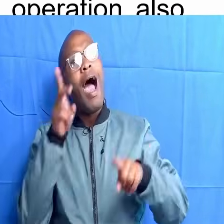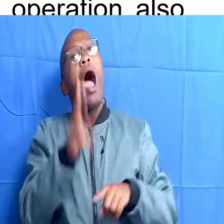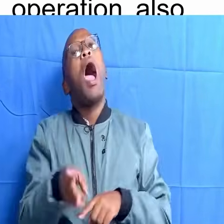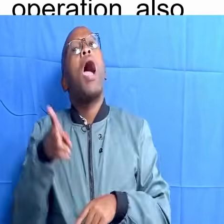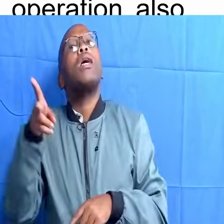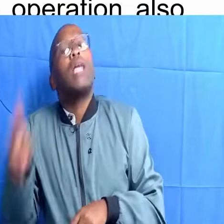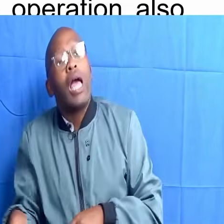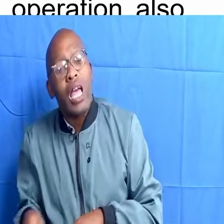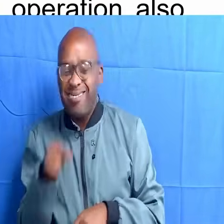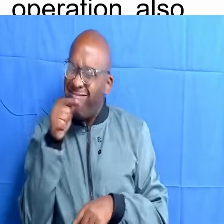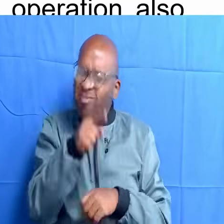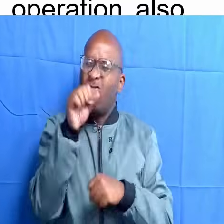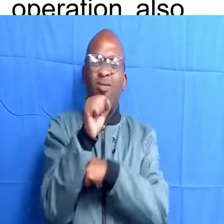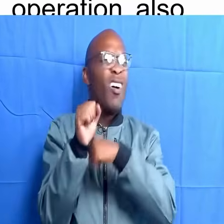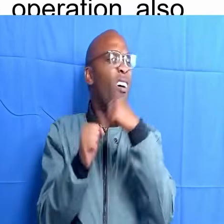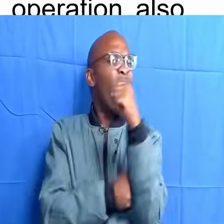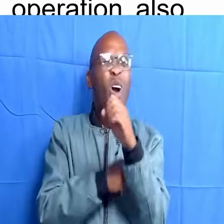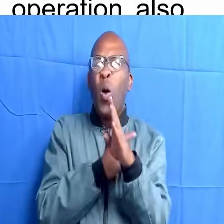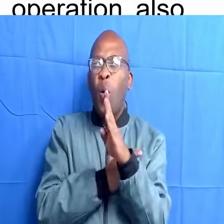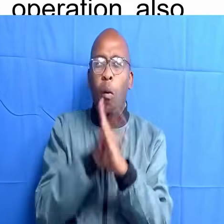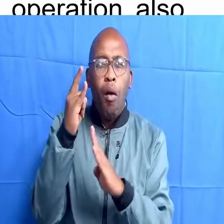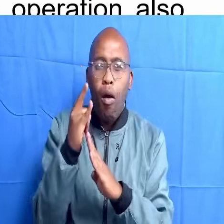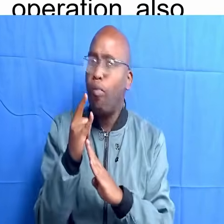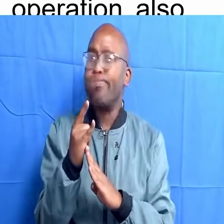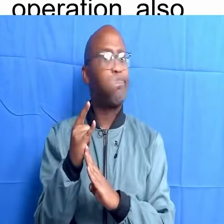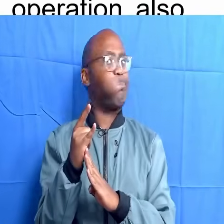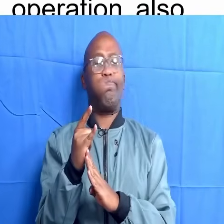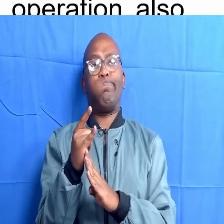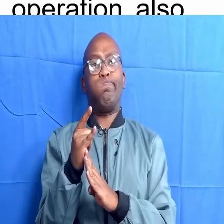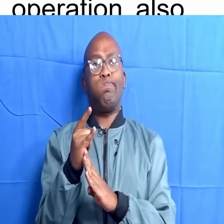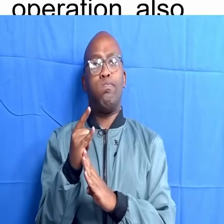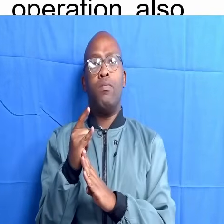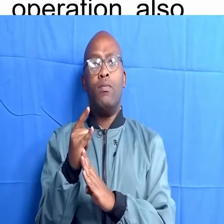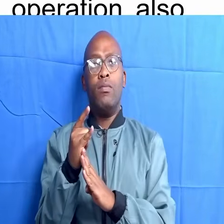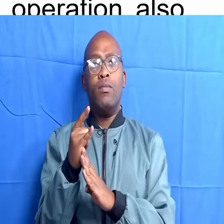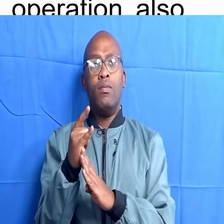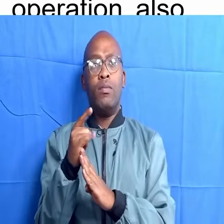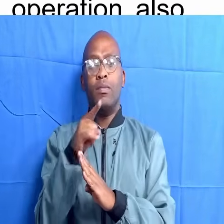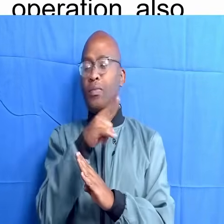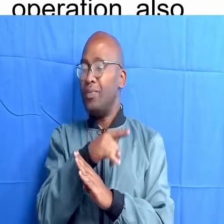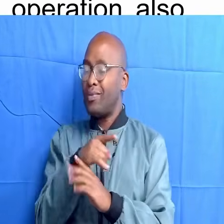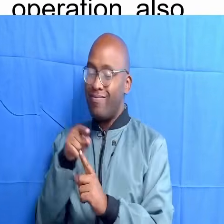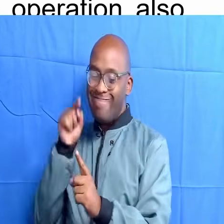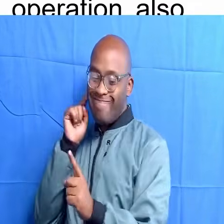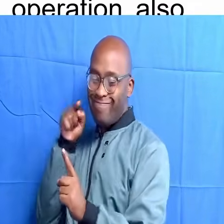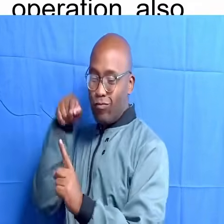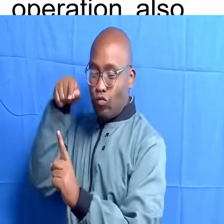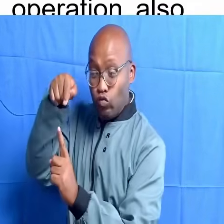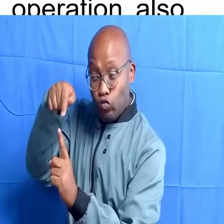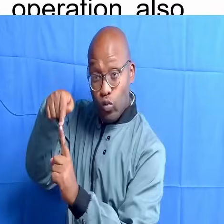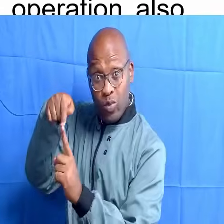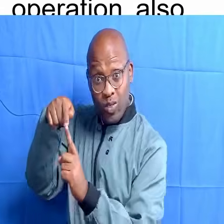was ineffective. It did not attack the Viet Congs. It did not even